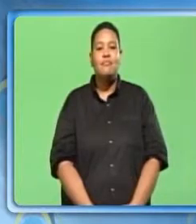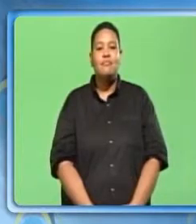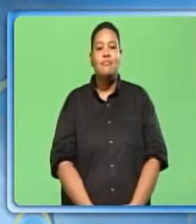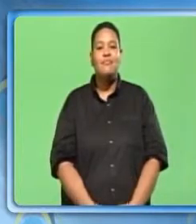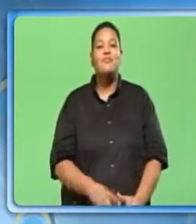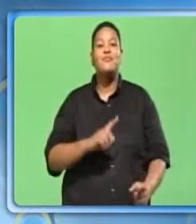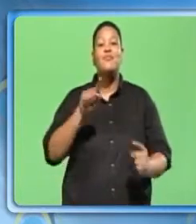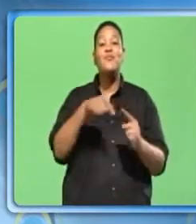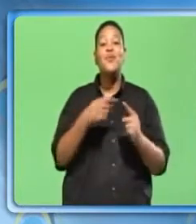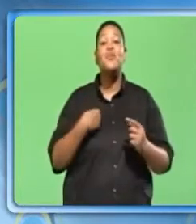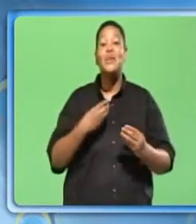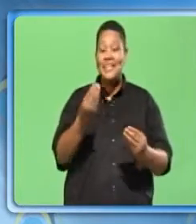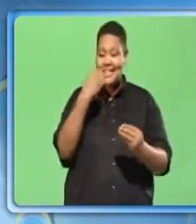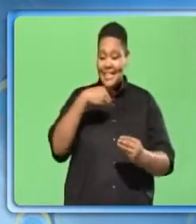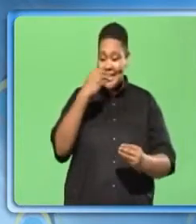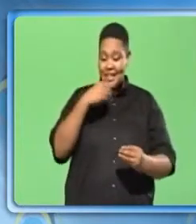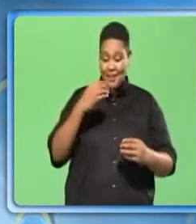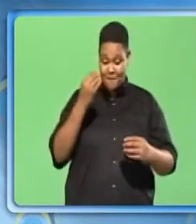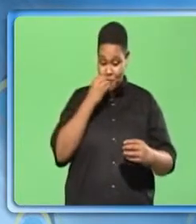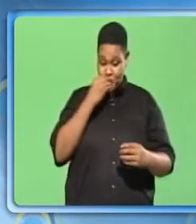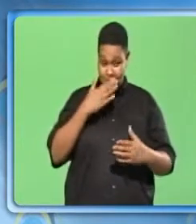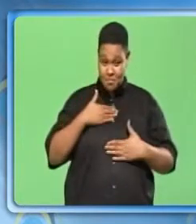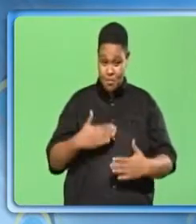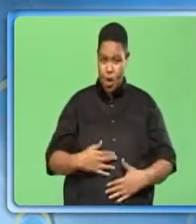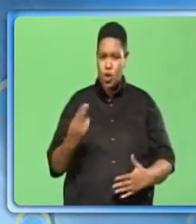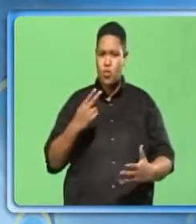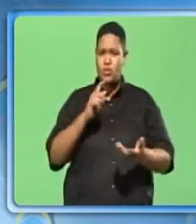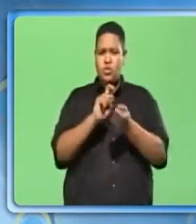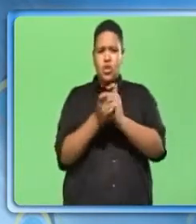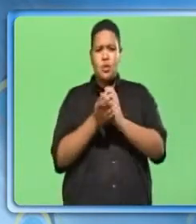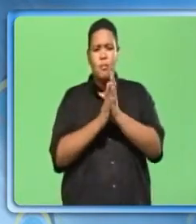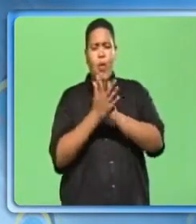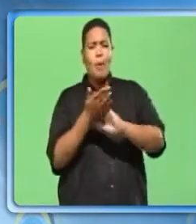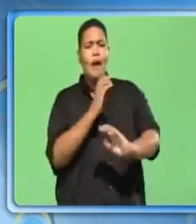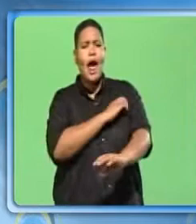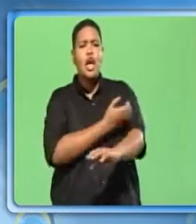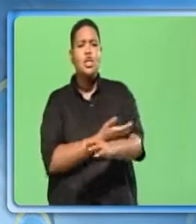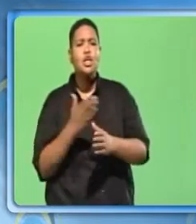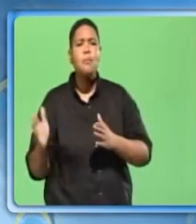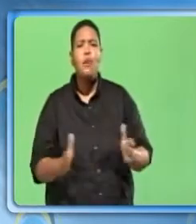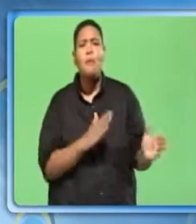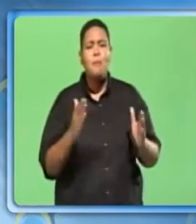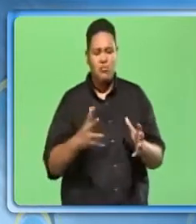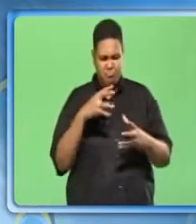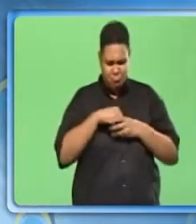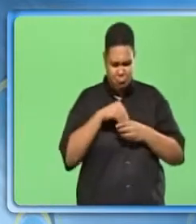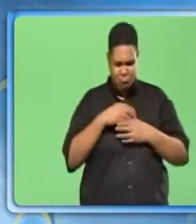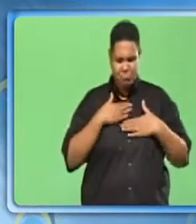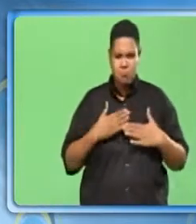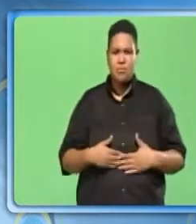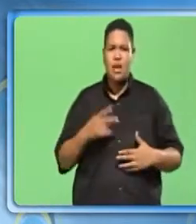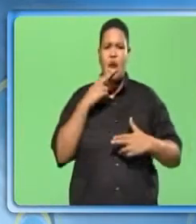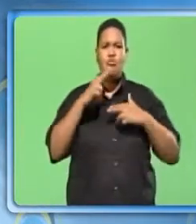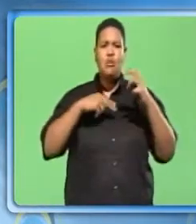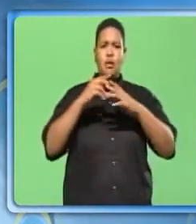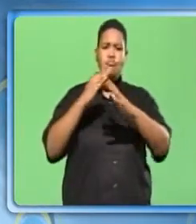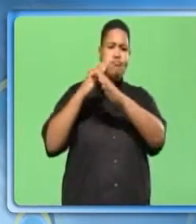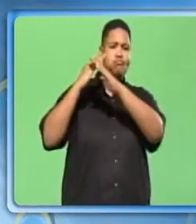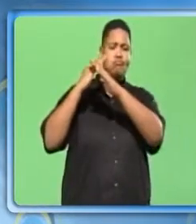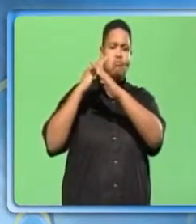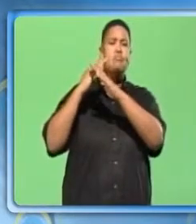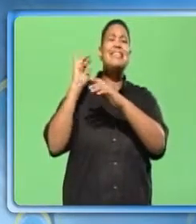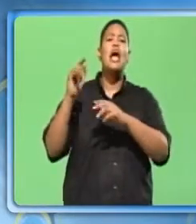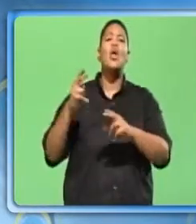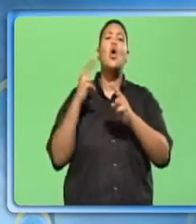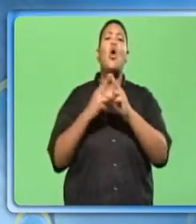When we eat food and the body uses it to make energy, repair tissues, and build up the body's defenses,